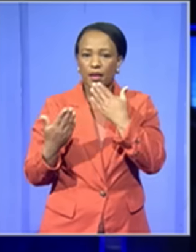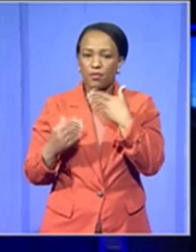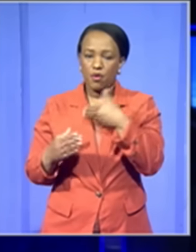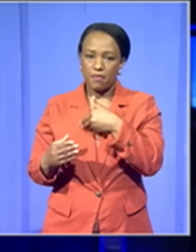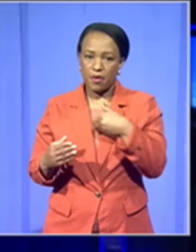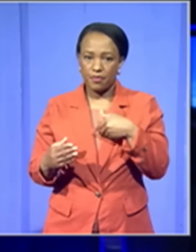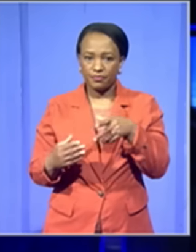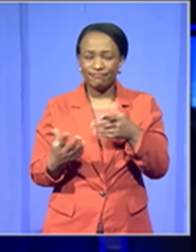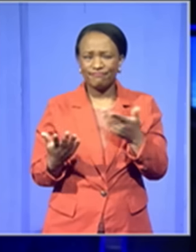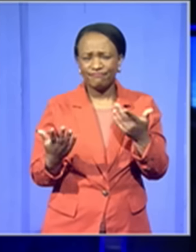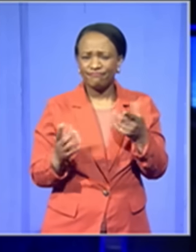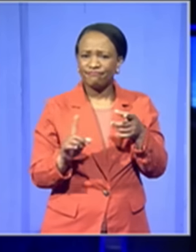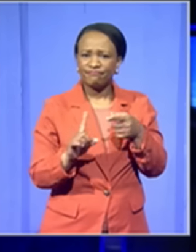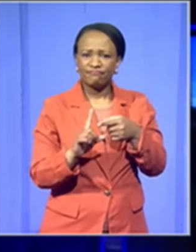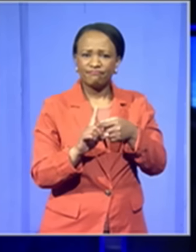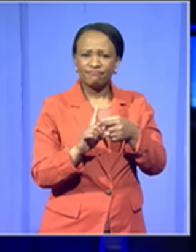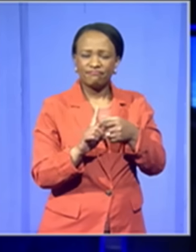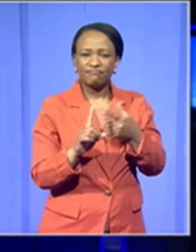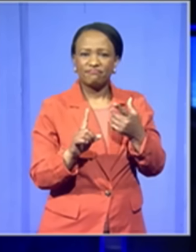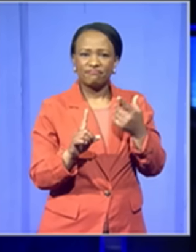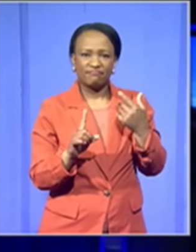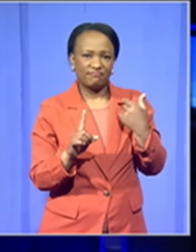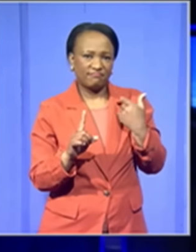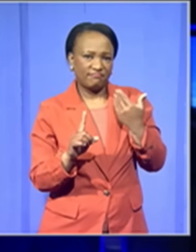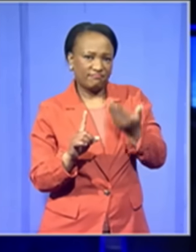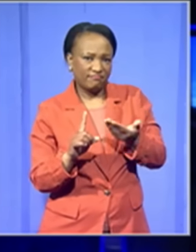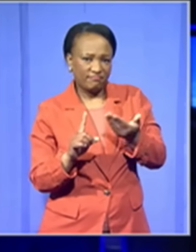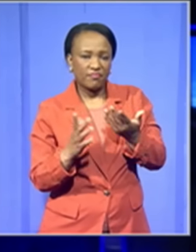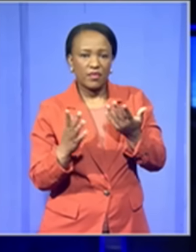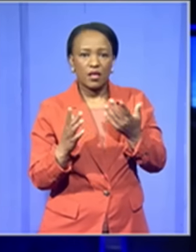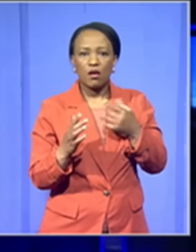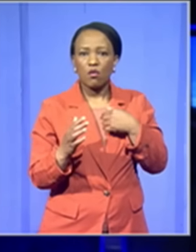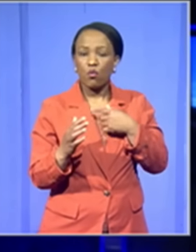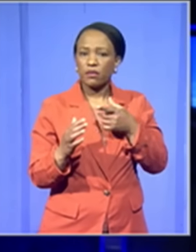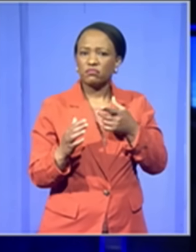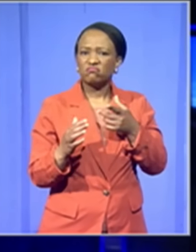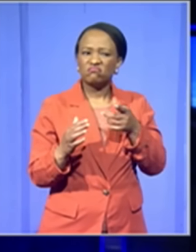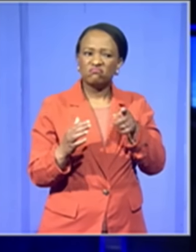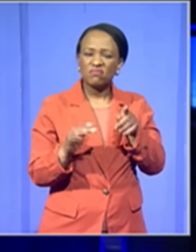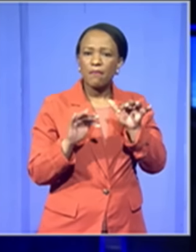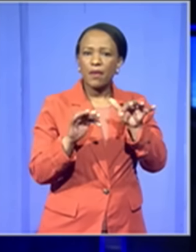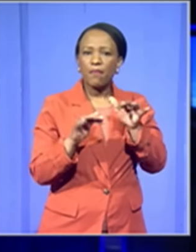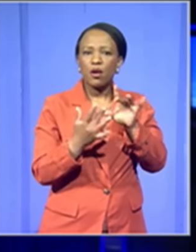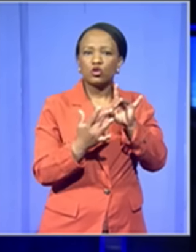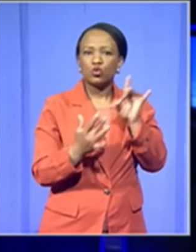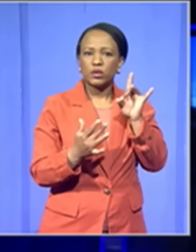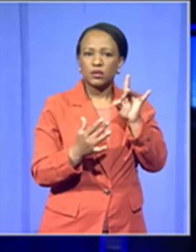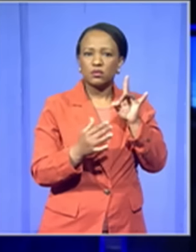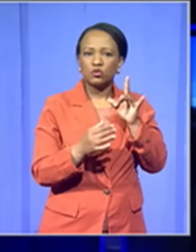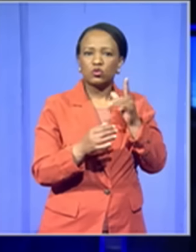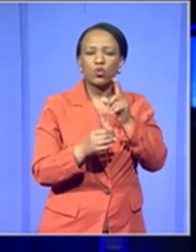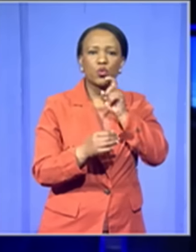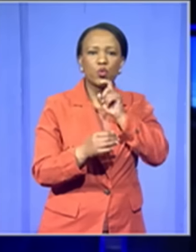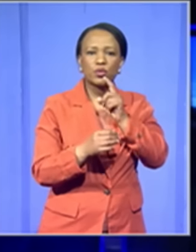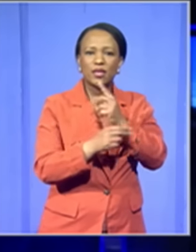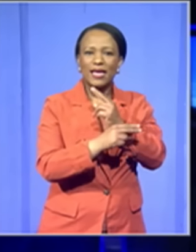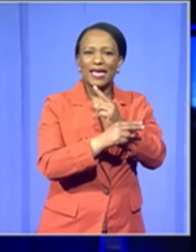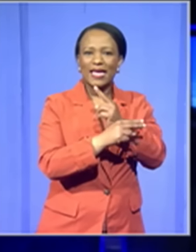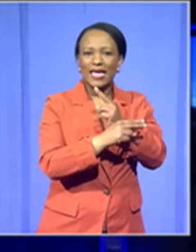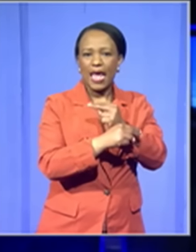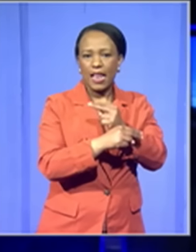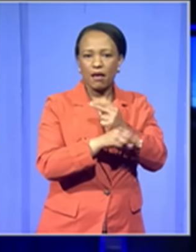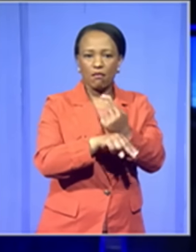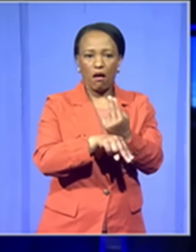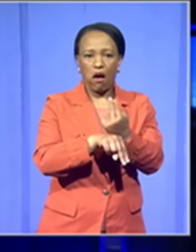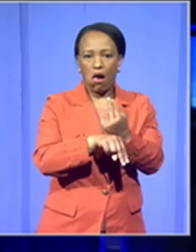Phala bothata e ka ba diqholotso ke difeng tse elelletsweng mohlomong tse hlohloletsang bapalami ho kgetha ho palama e-hailing kapa ho sebedisa ditshebeletso tsa